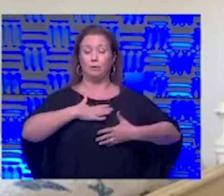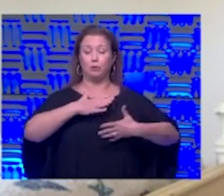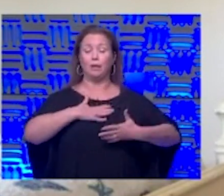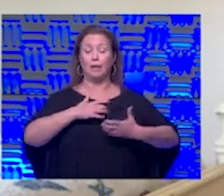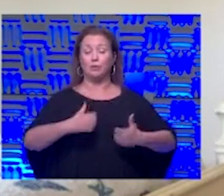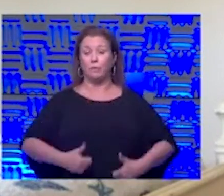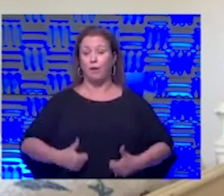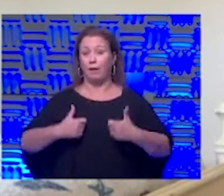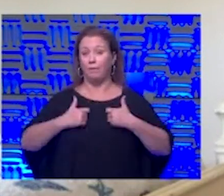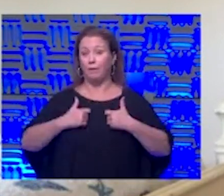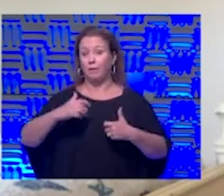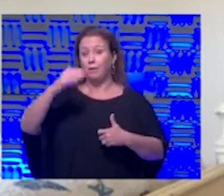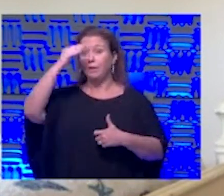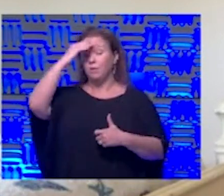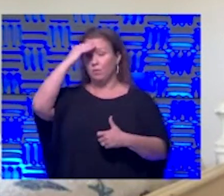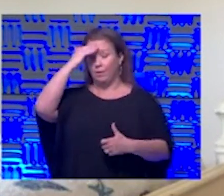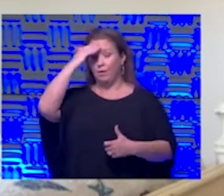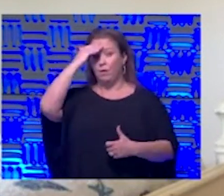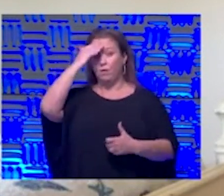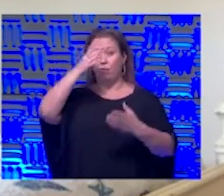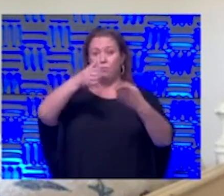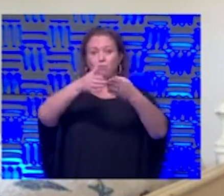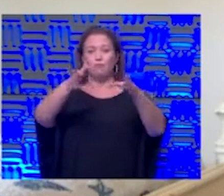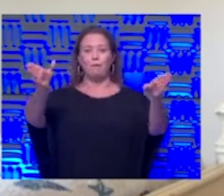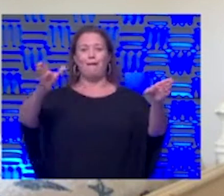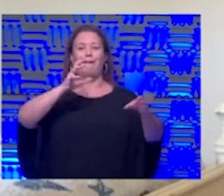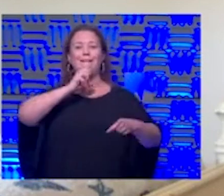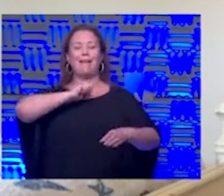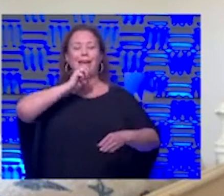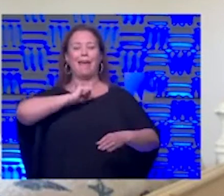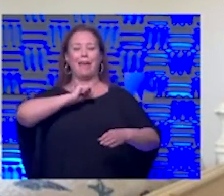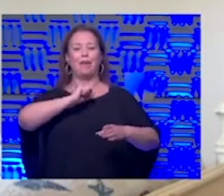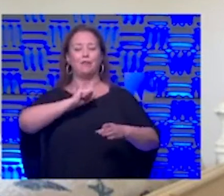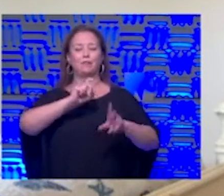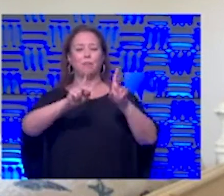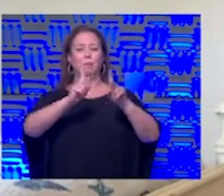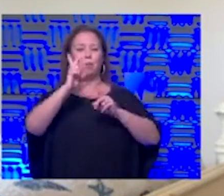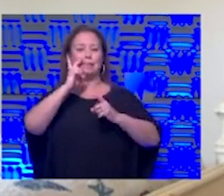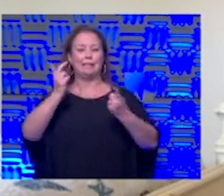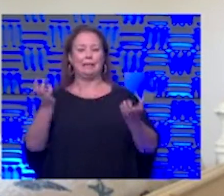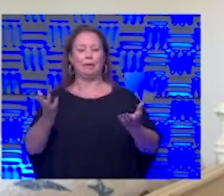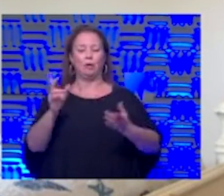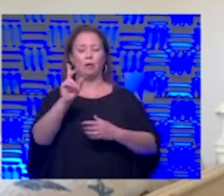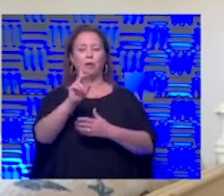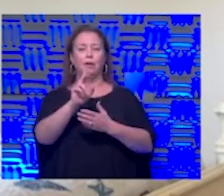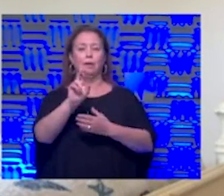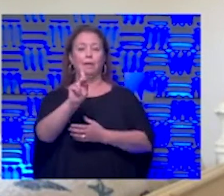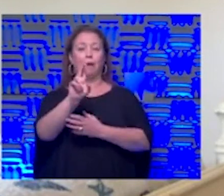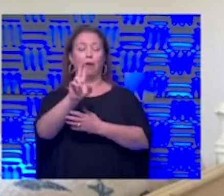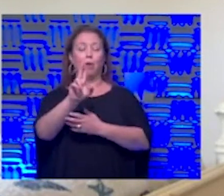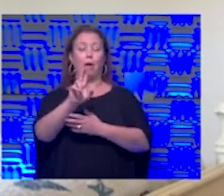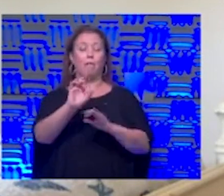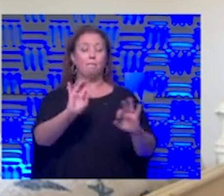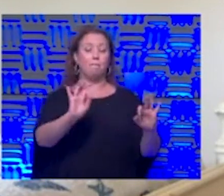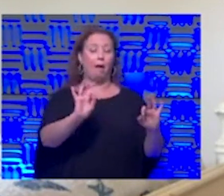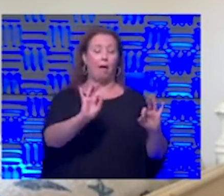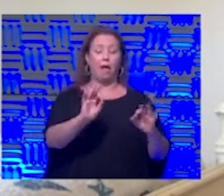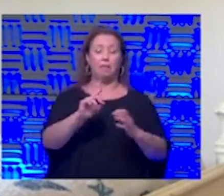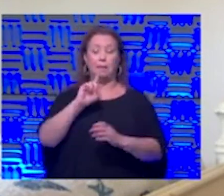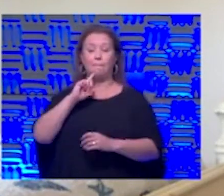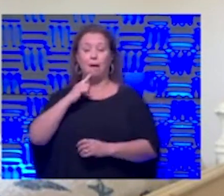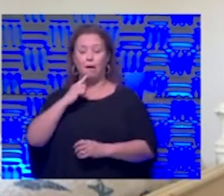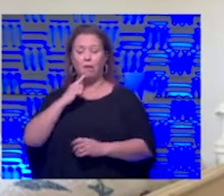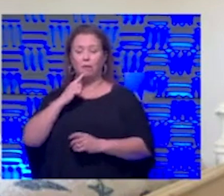we do know that there is a broad age range of people that we see in the hospital who have mild illness to moderate illness